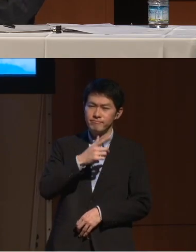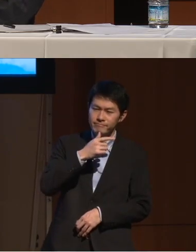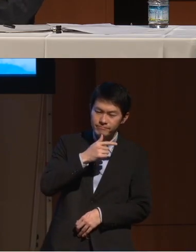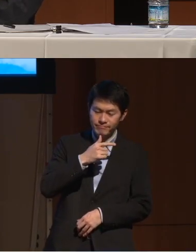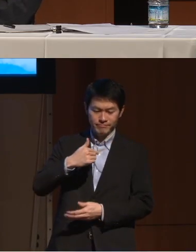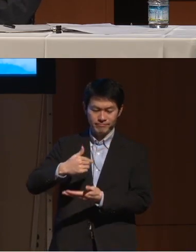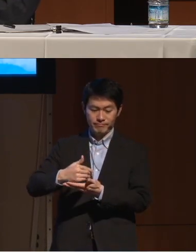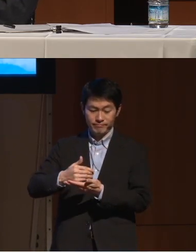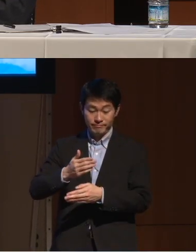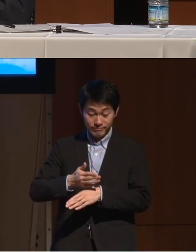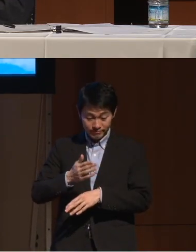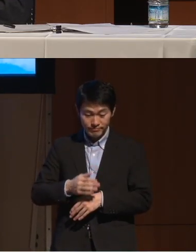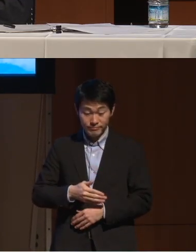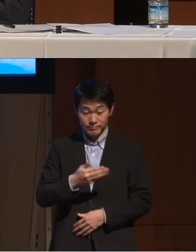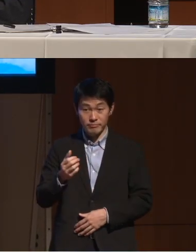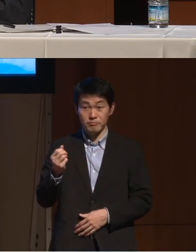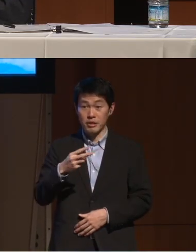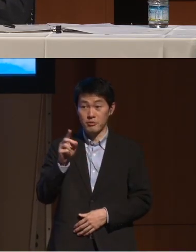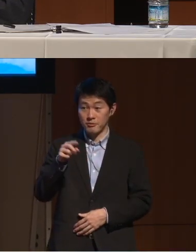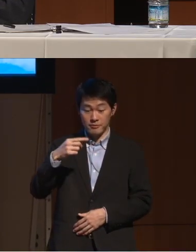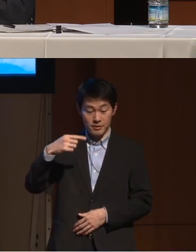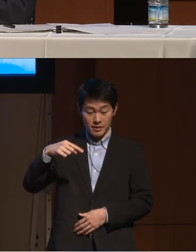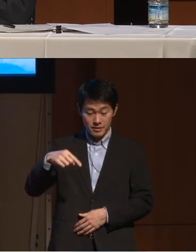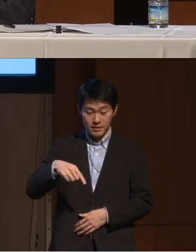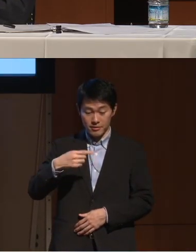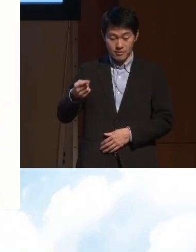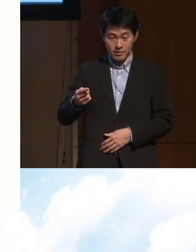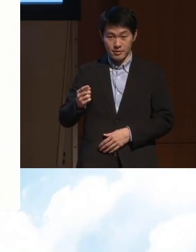Dr. Matano, please.